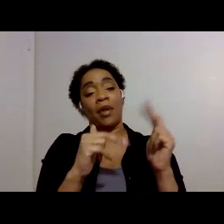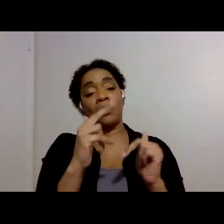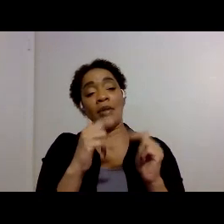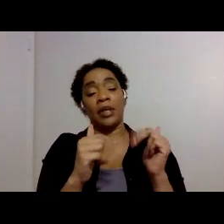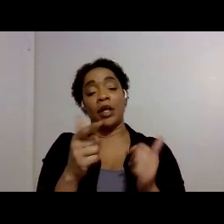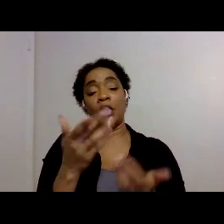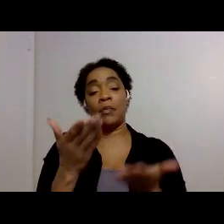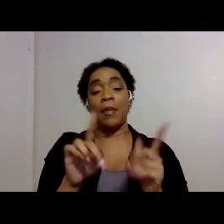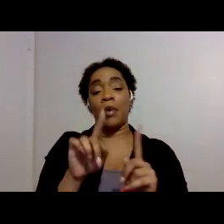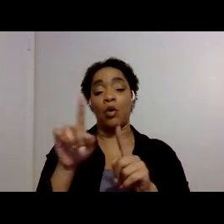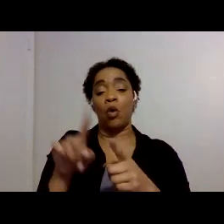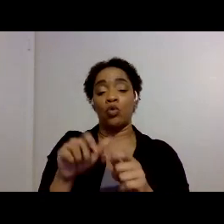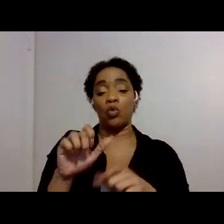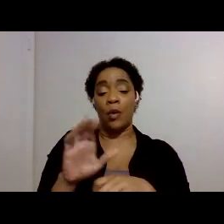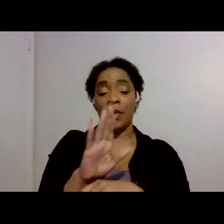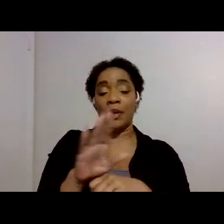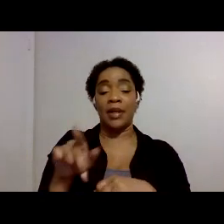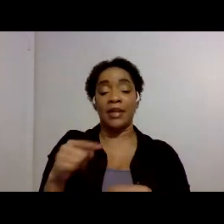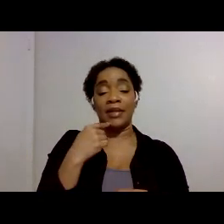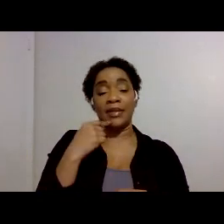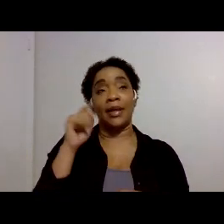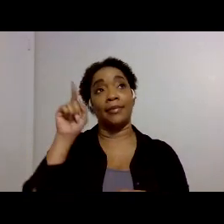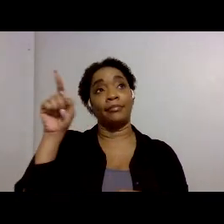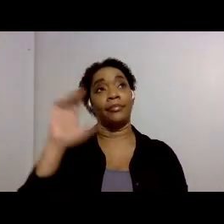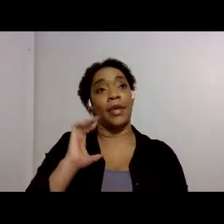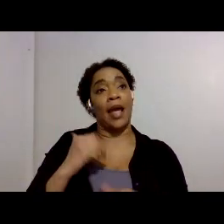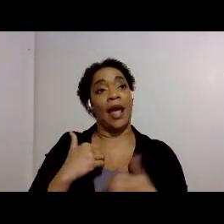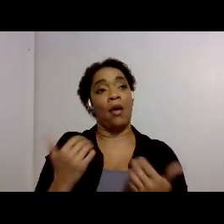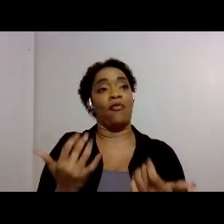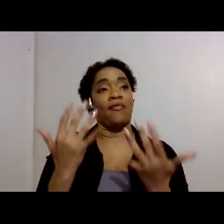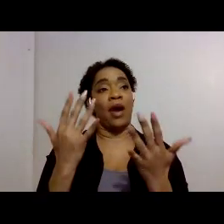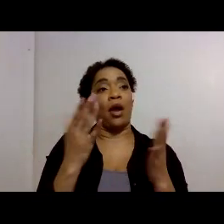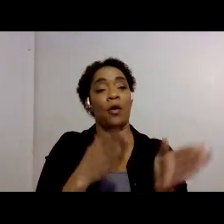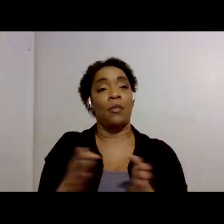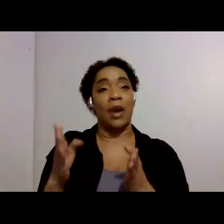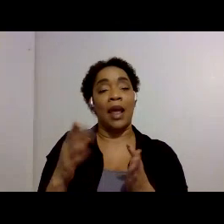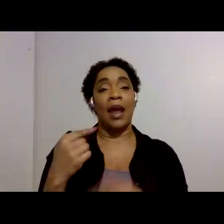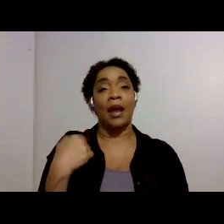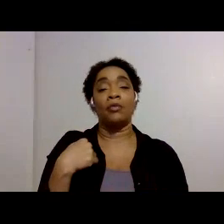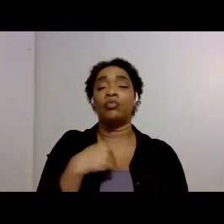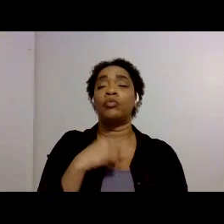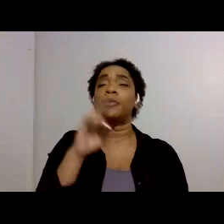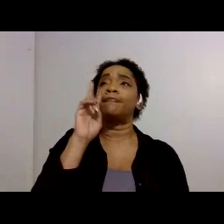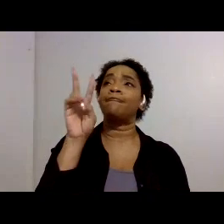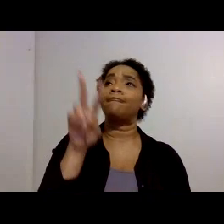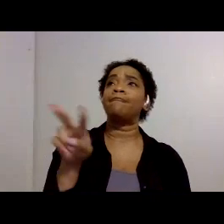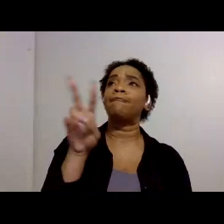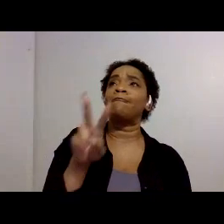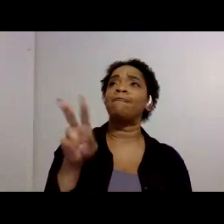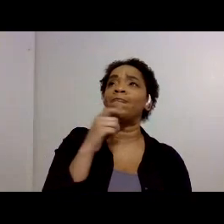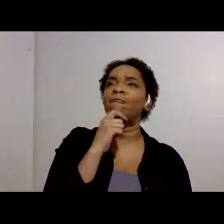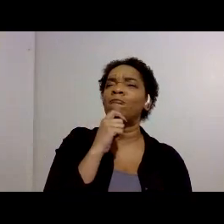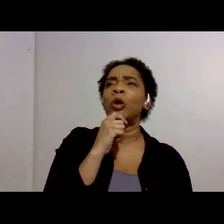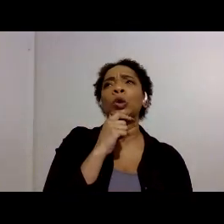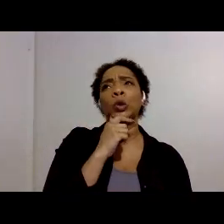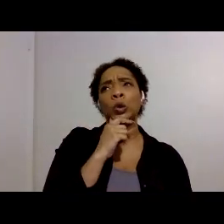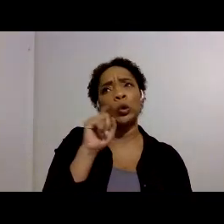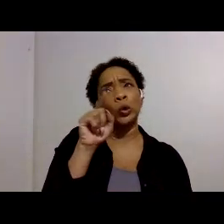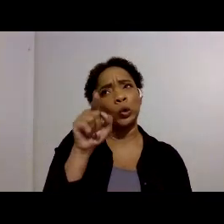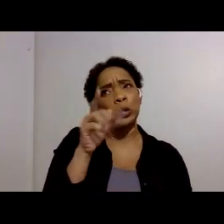and they say, hey, this is our fire plan, and we look at it and it's like, okay, well, this creates a problem